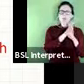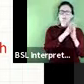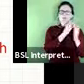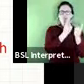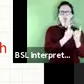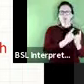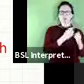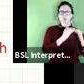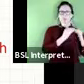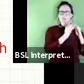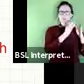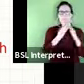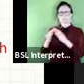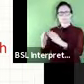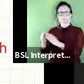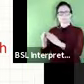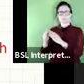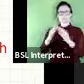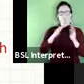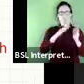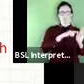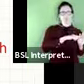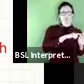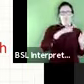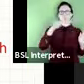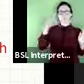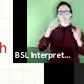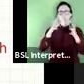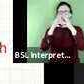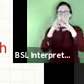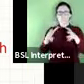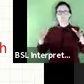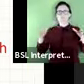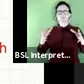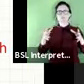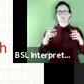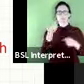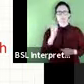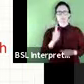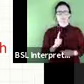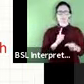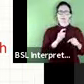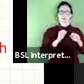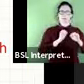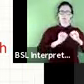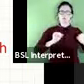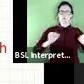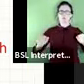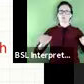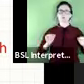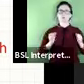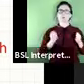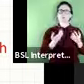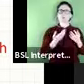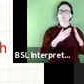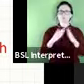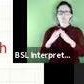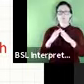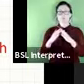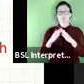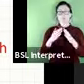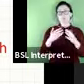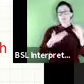to a society with growing private property. In